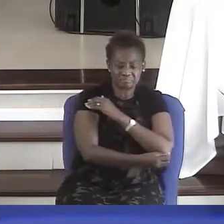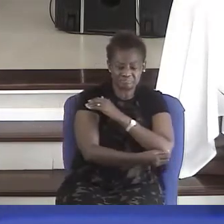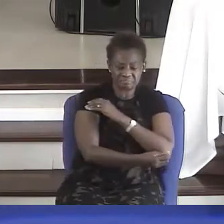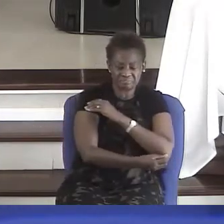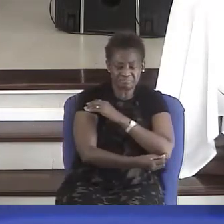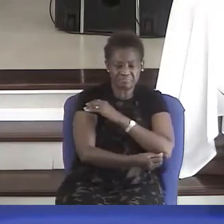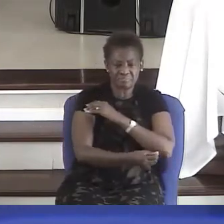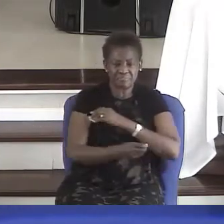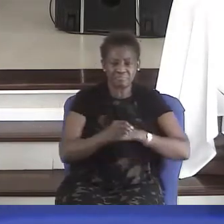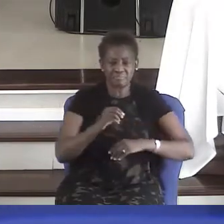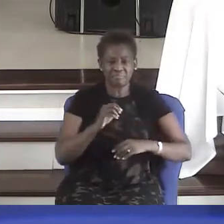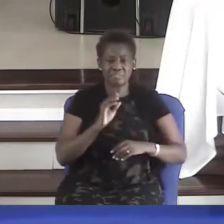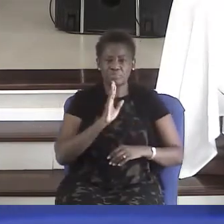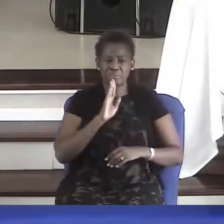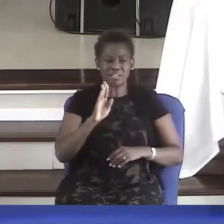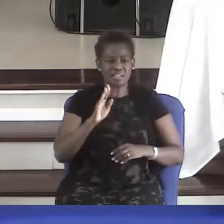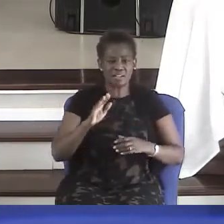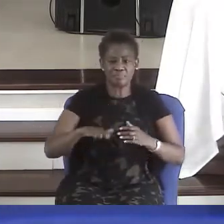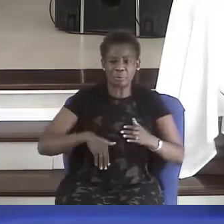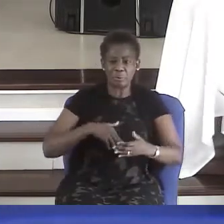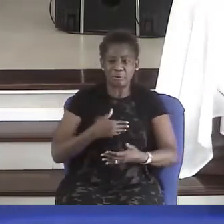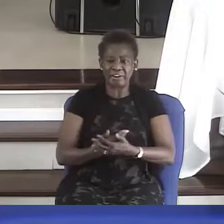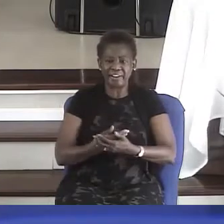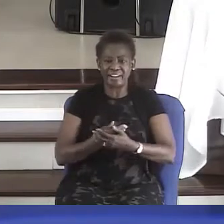to be born a king.